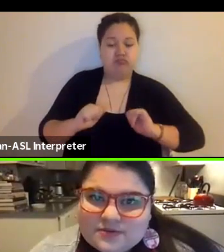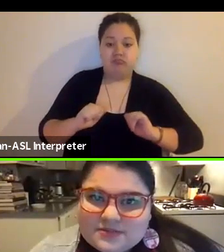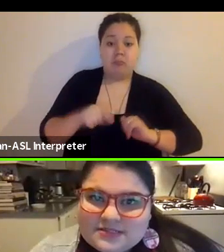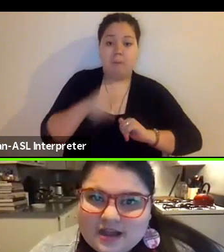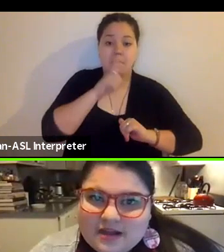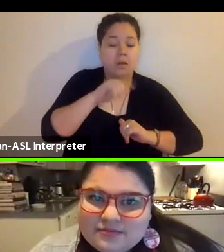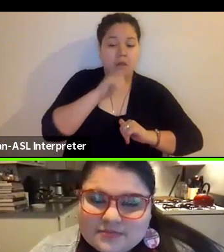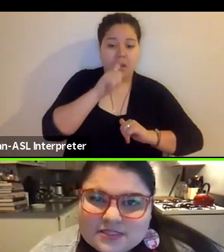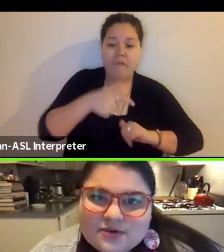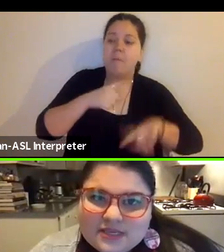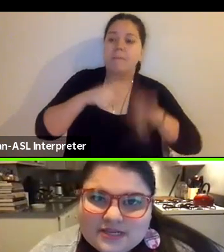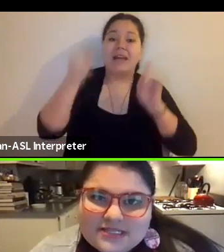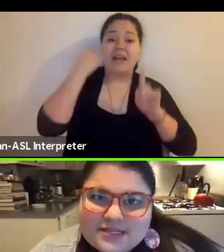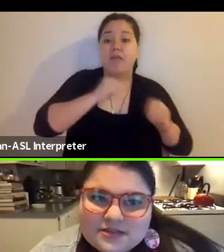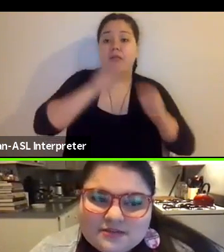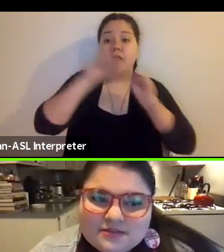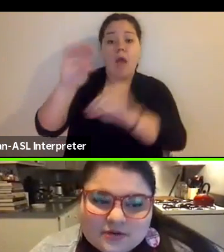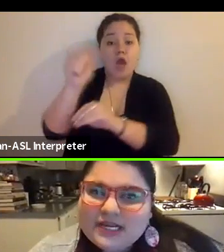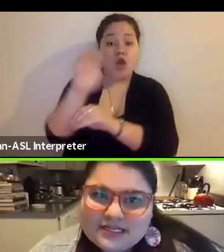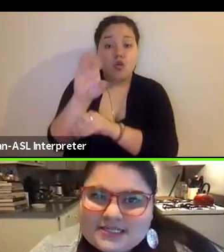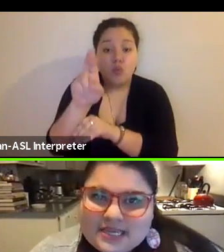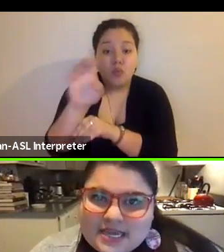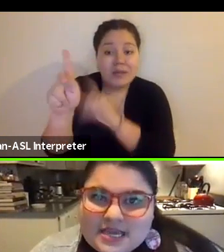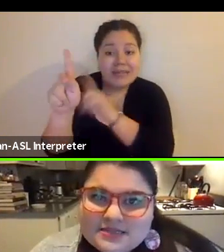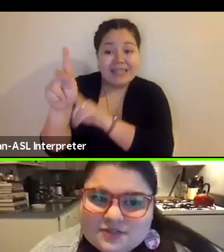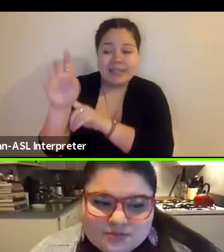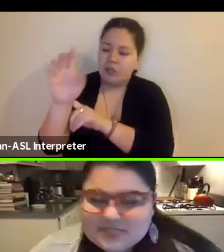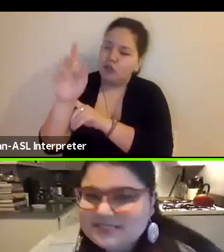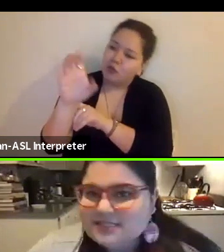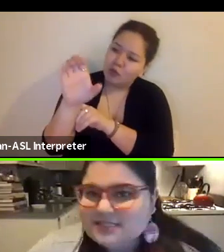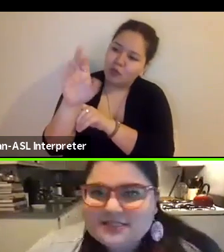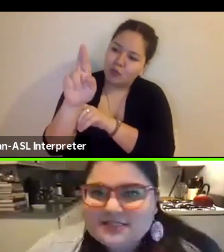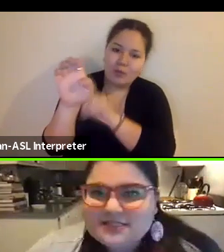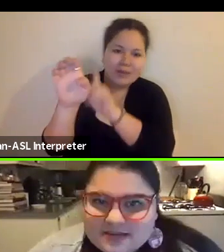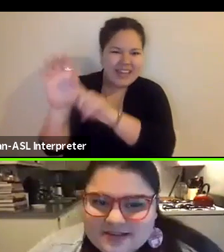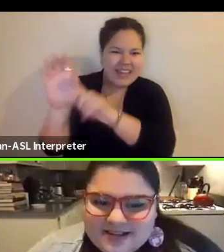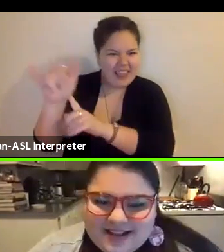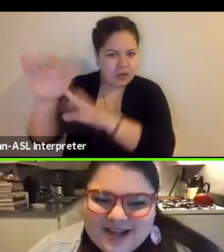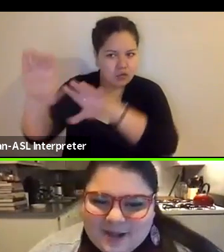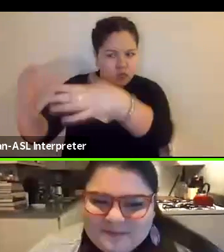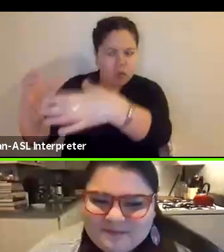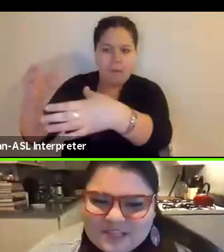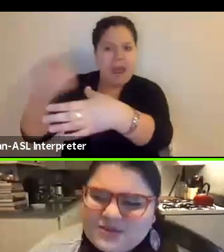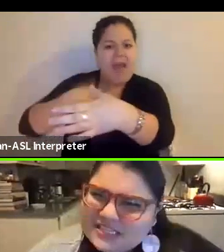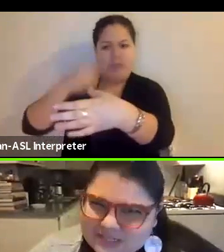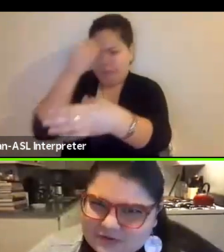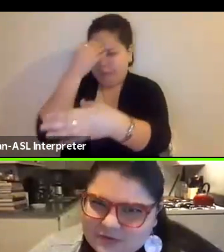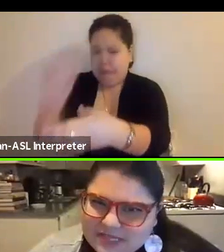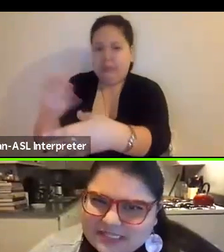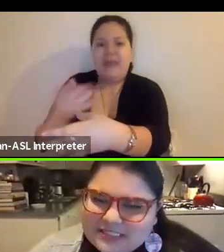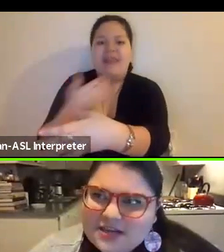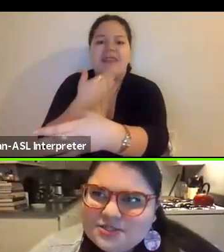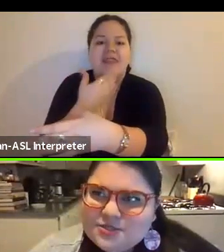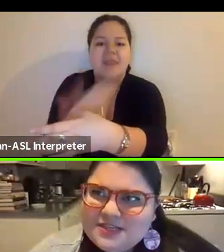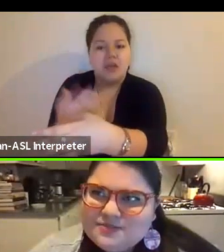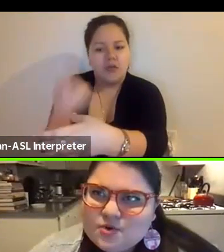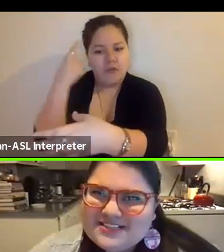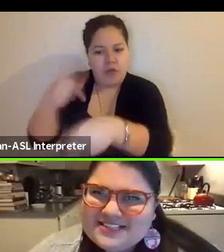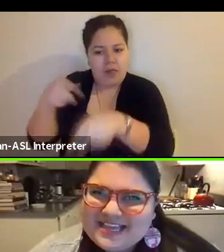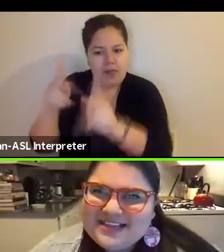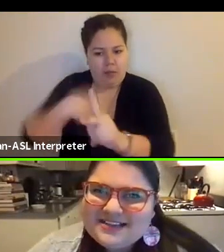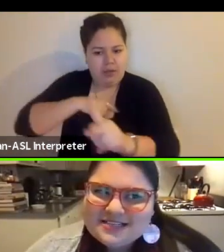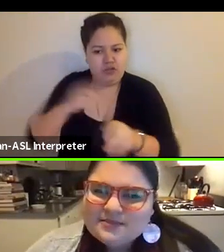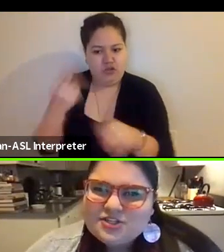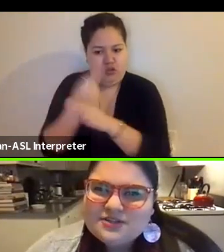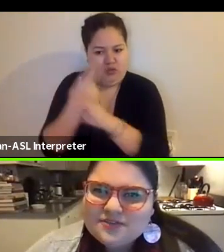those folks of Muskogee Creek Nation for inviting us in to present this work. So again, a little different from a land acknowledgement, more